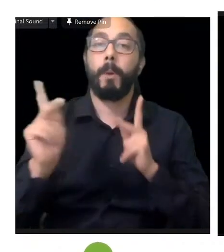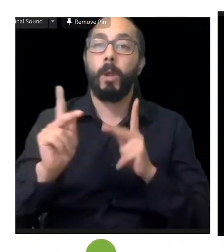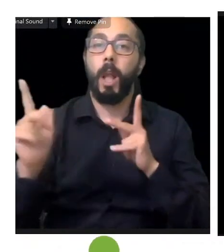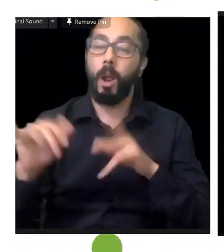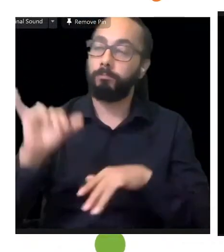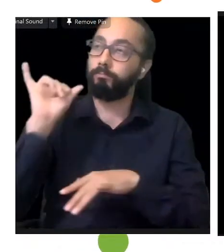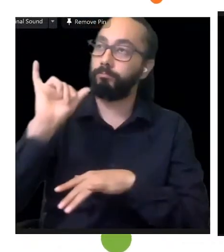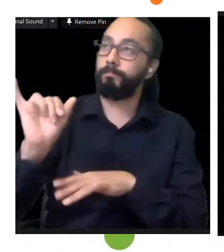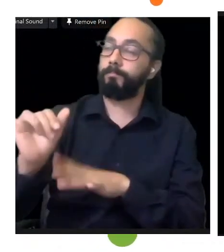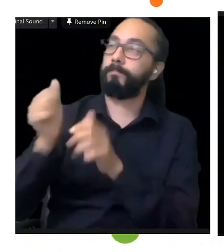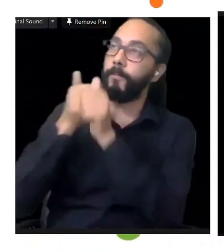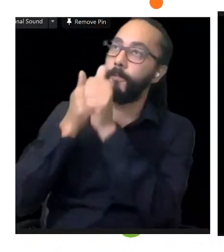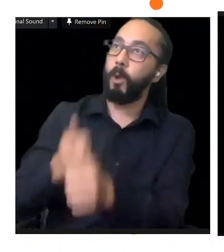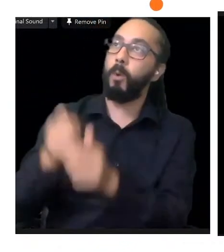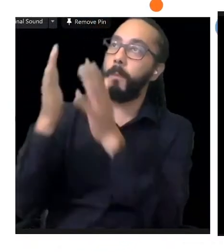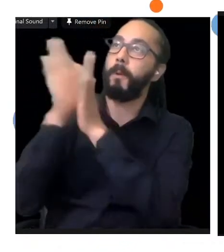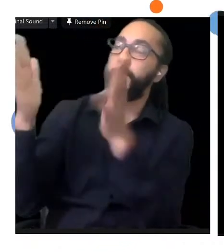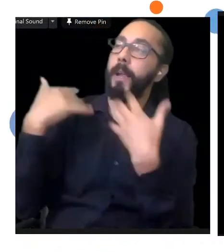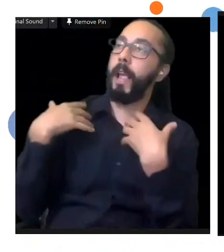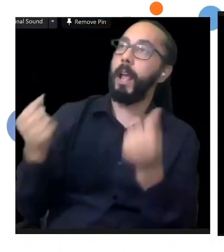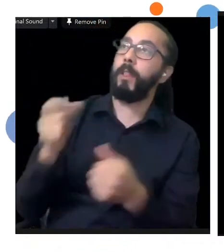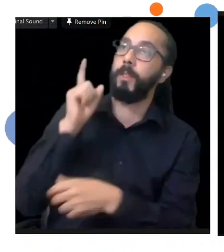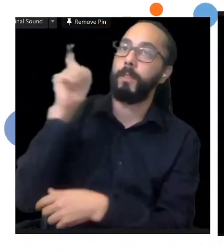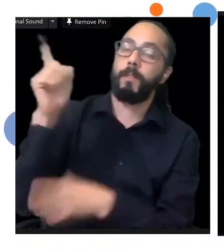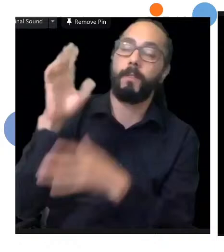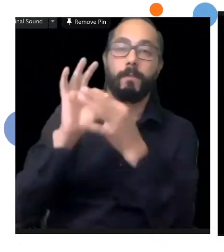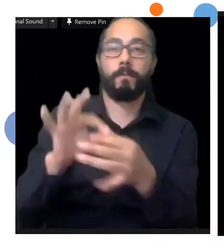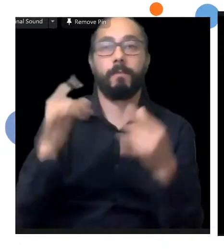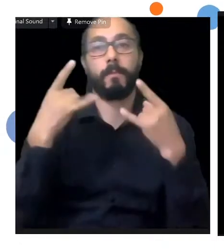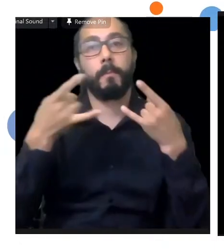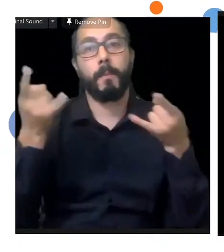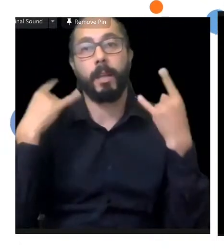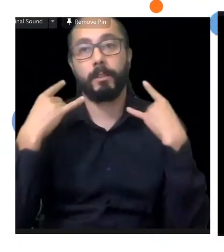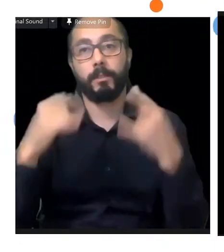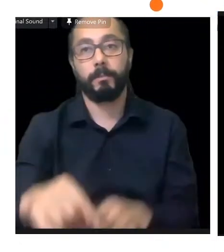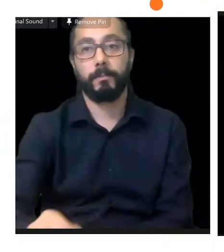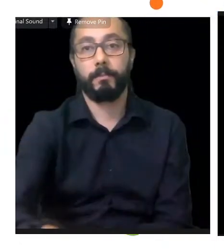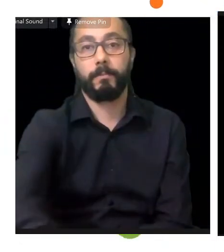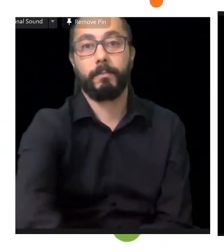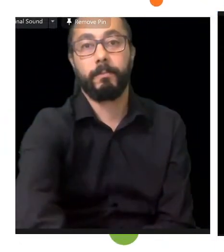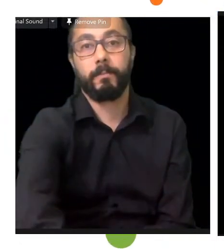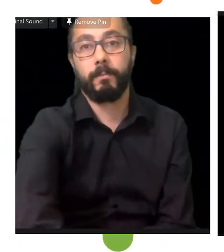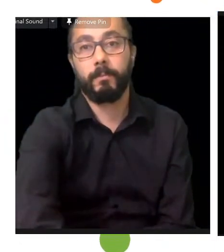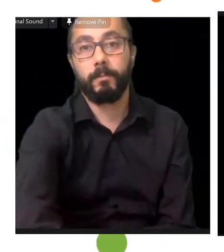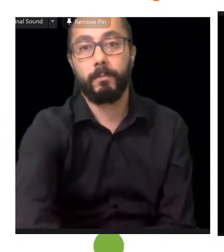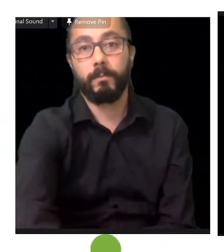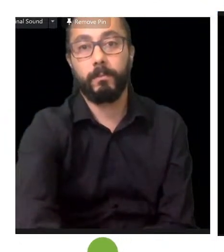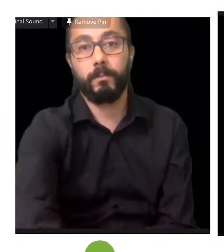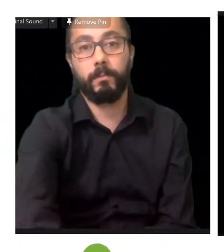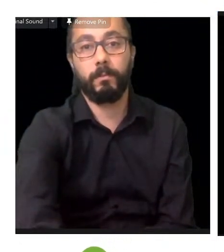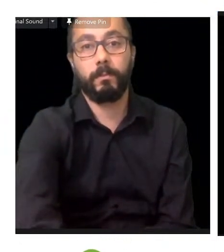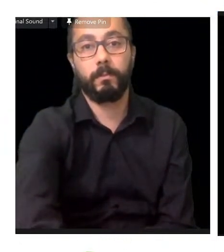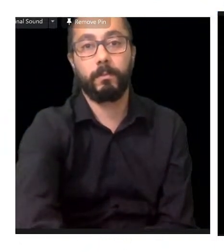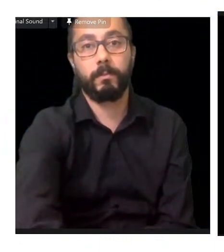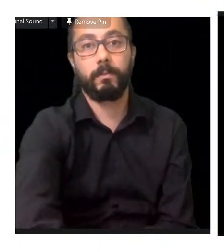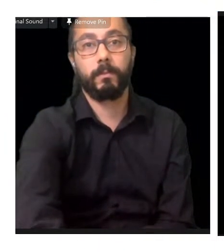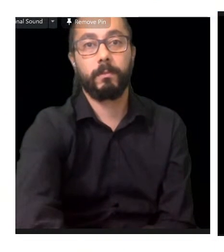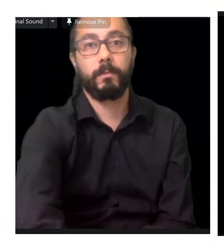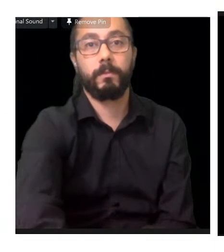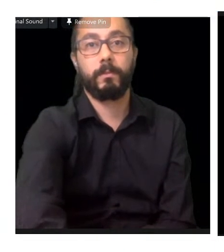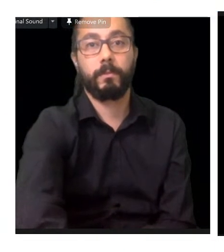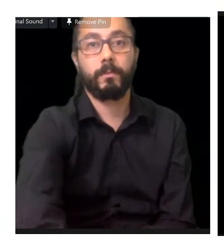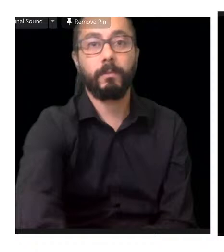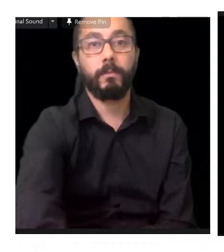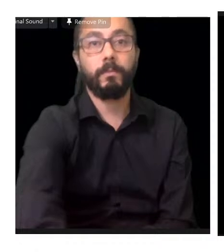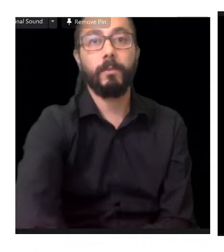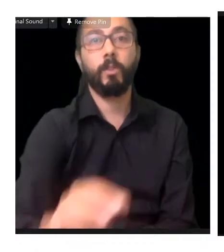authorities when it comes to masks. So that's the key takeaway from the amount of precautions.